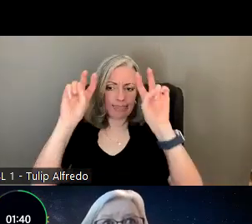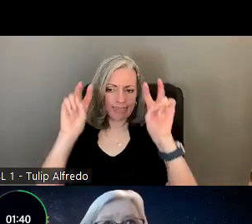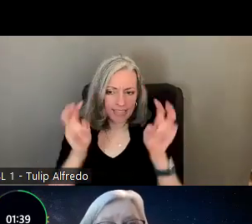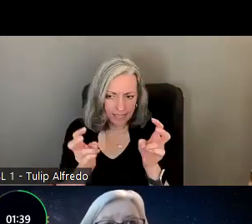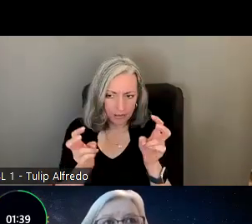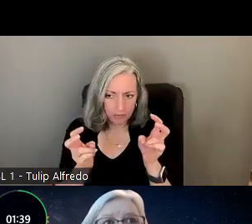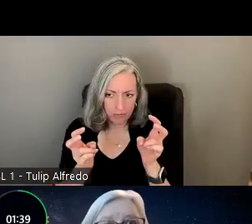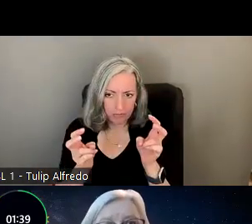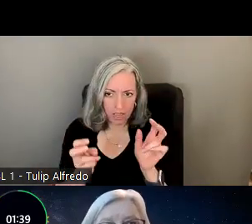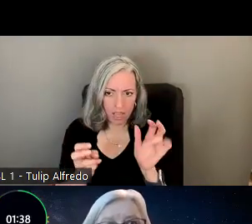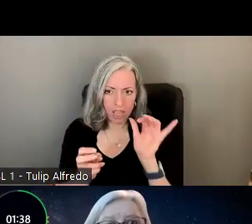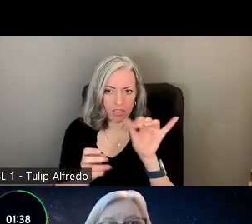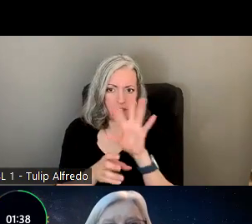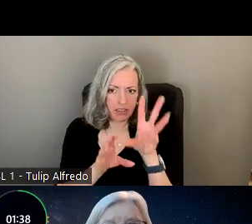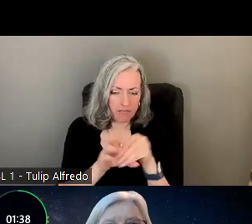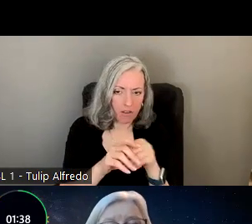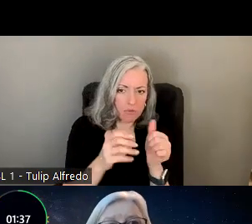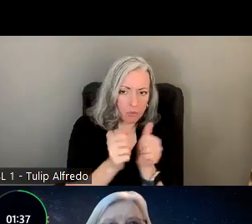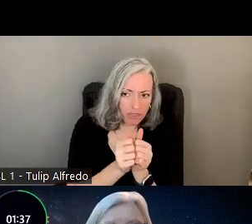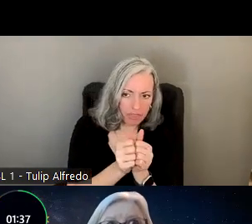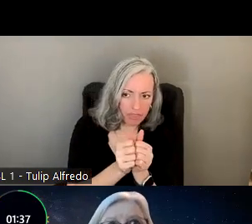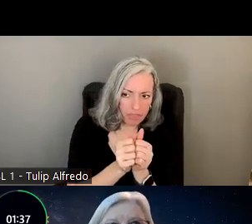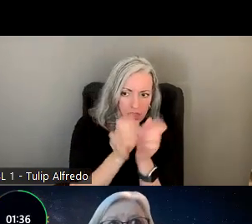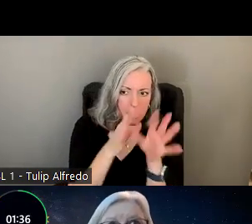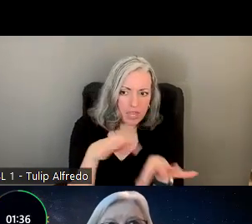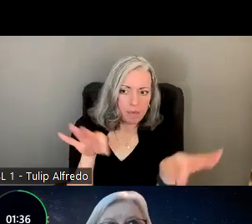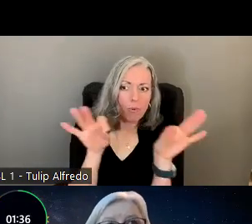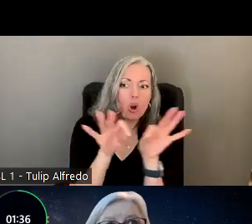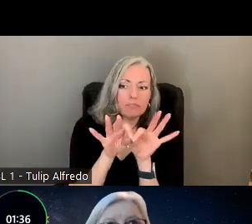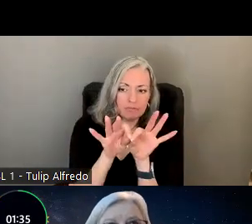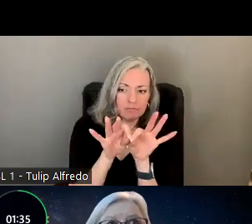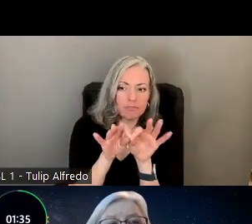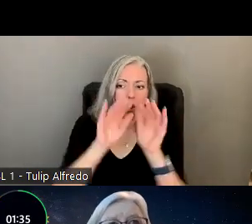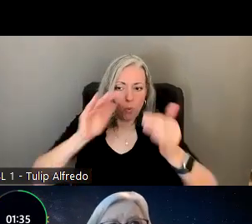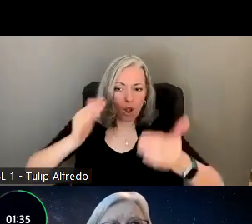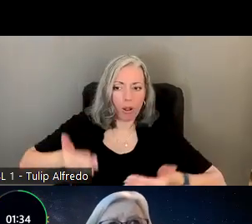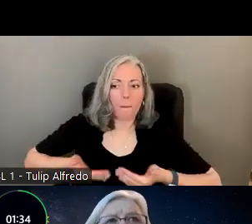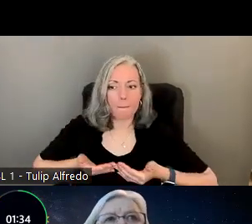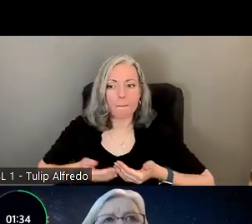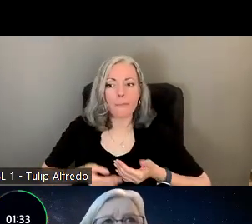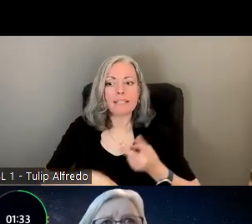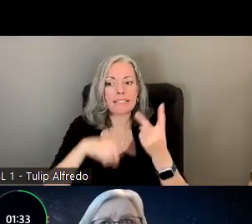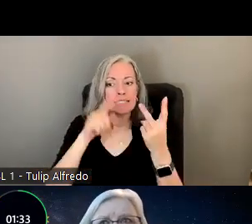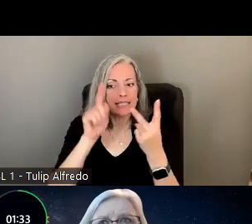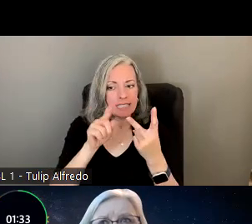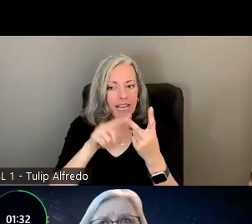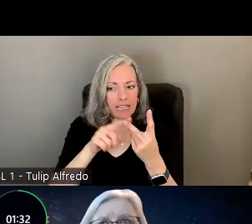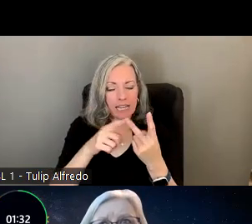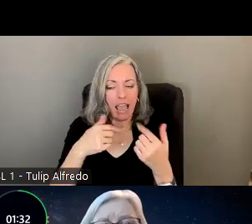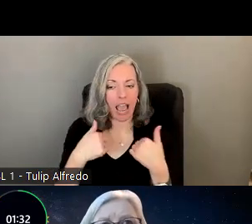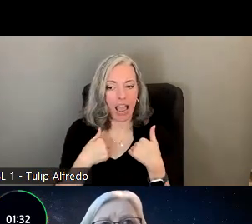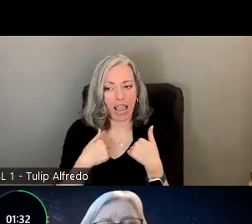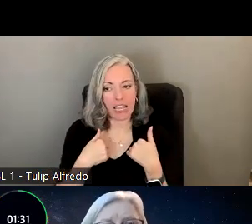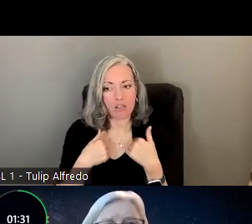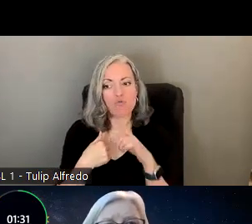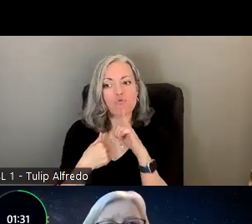I think the engagement would be very important and welcomed. And the second is that I would